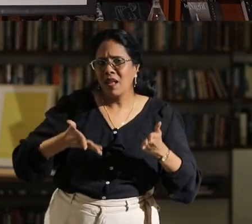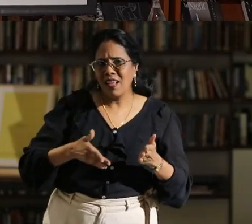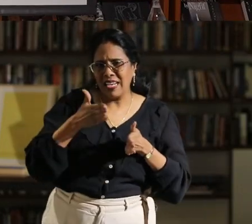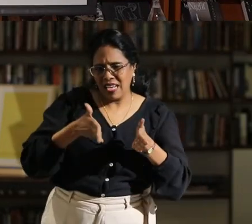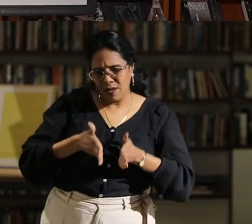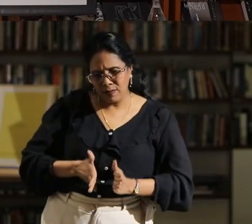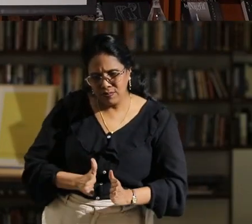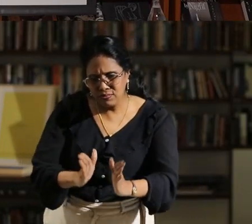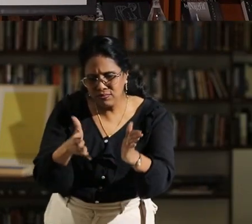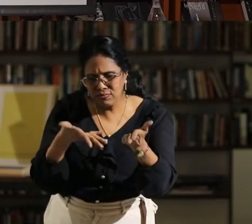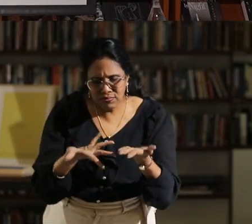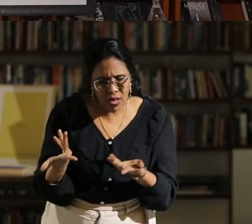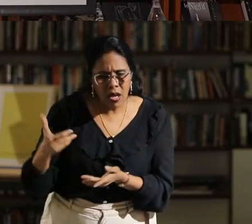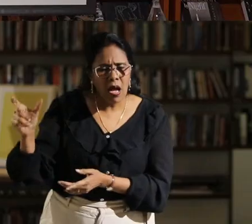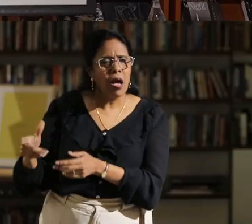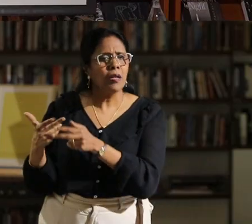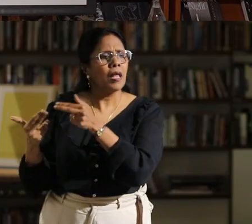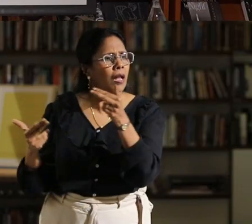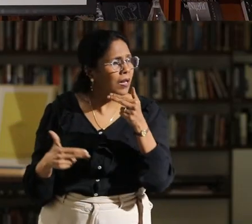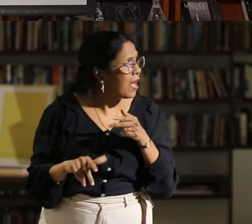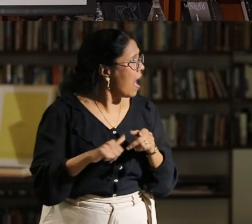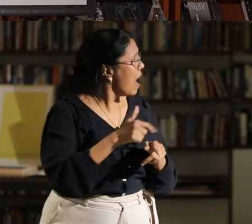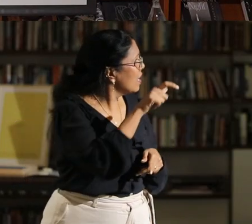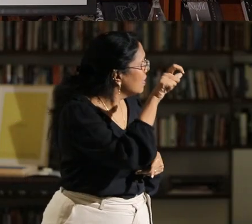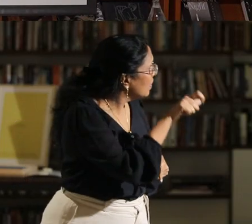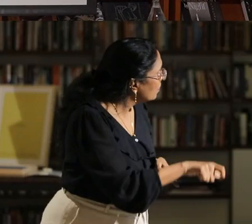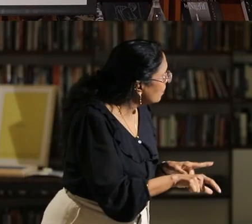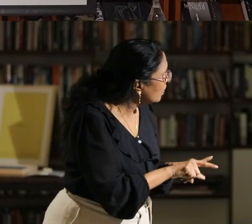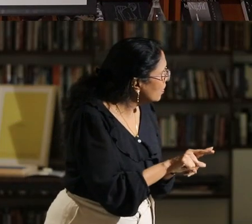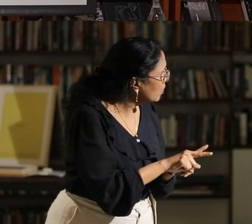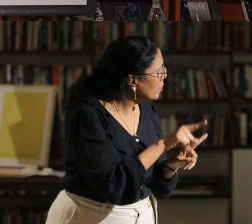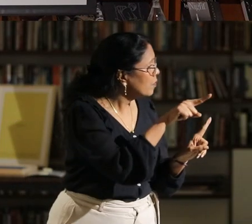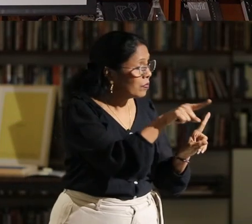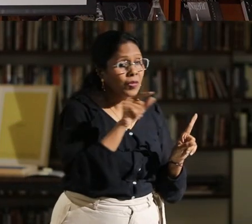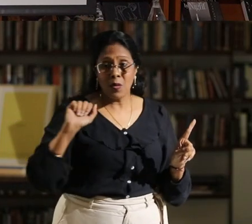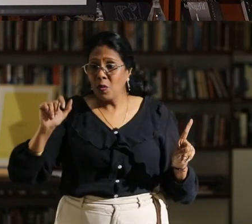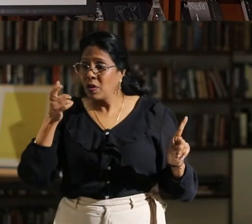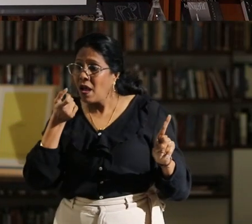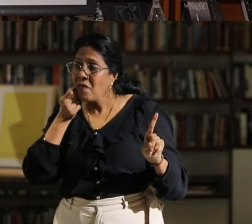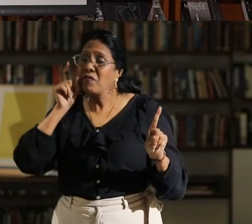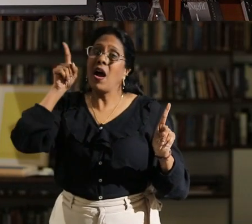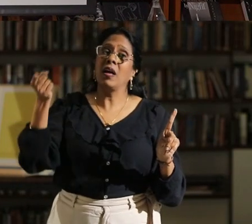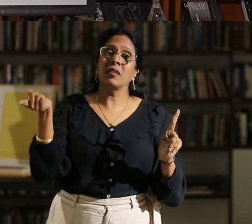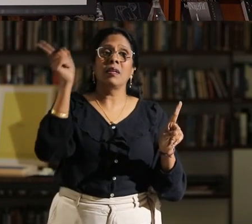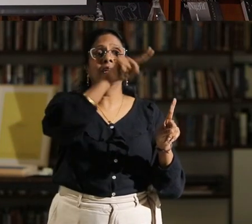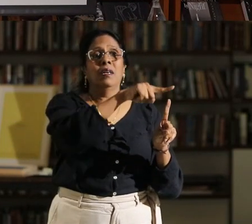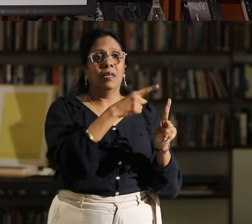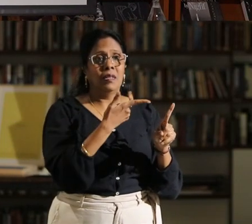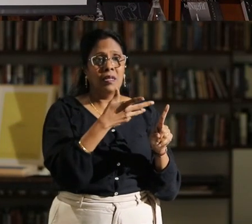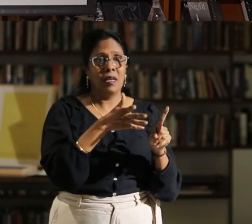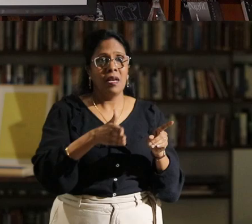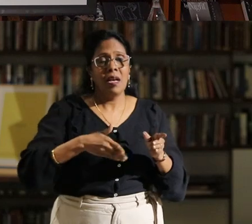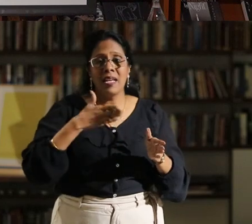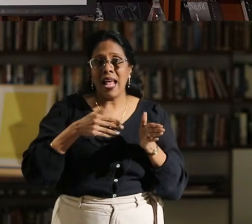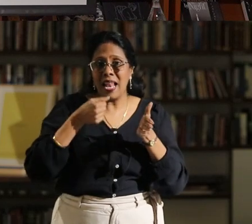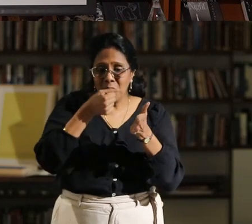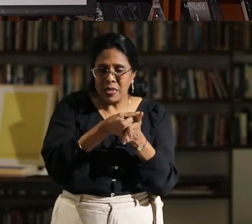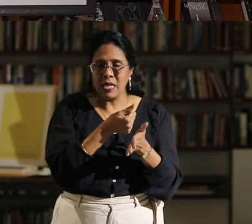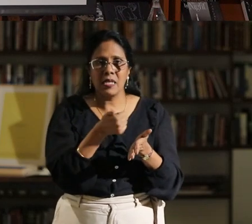meant to them. And here you have a person who later became the station master, whose father was the station master, and then